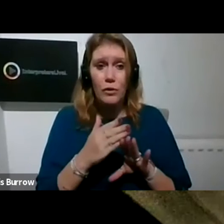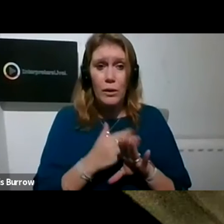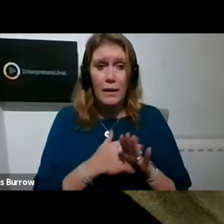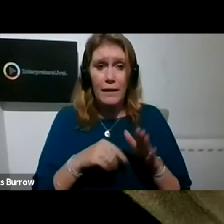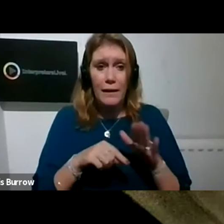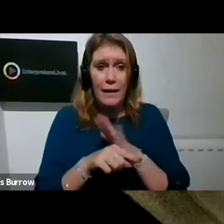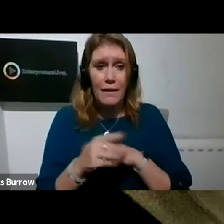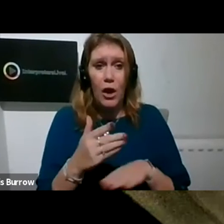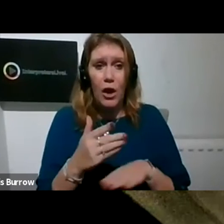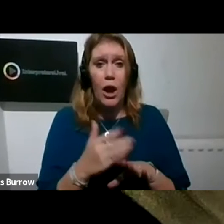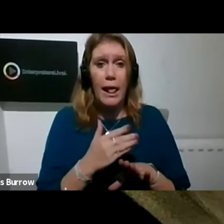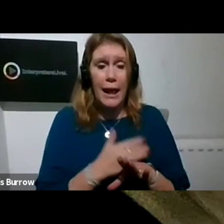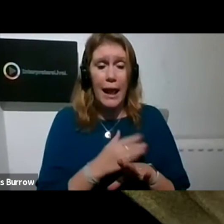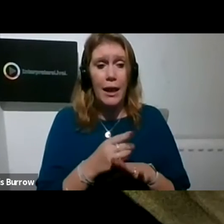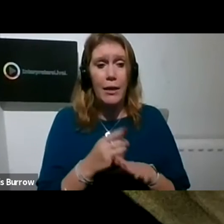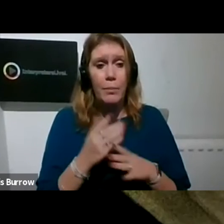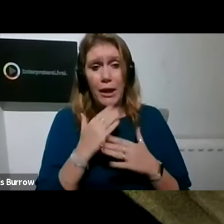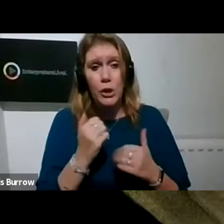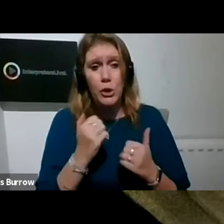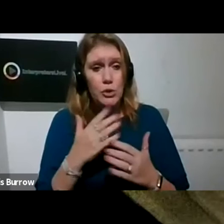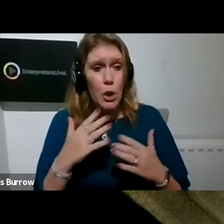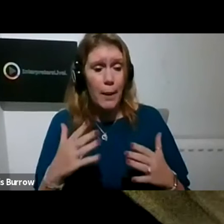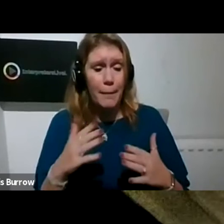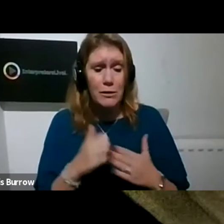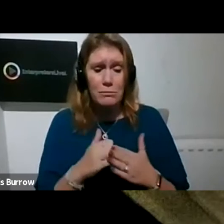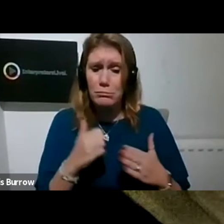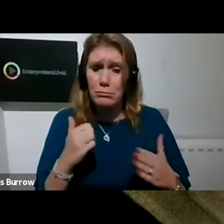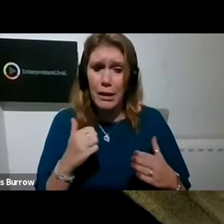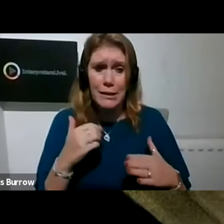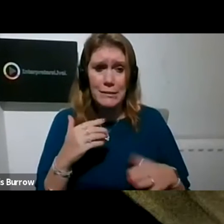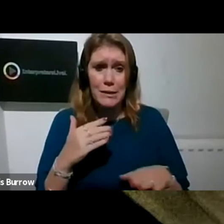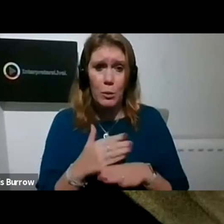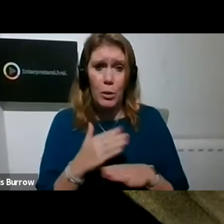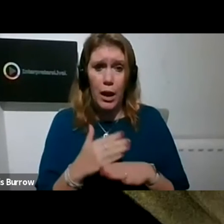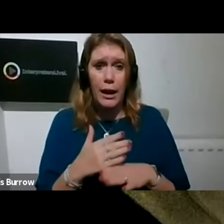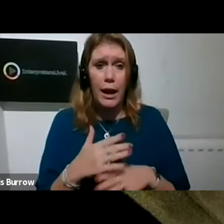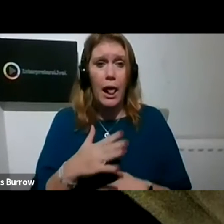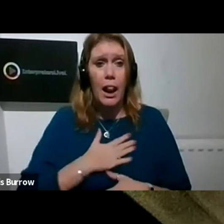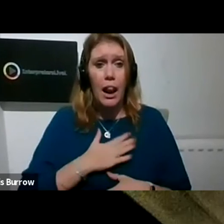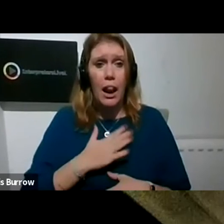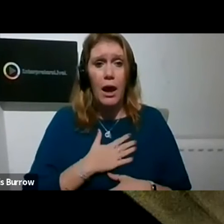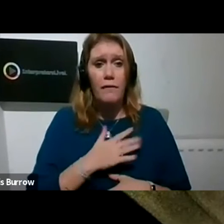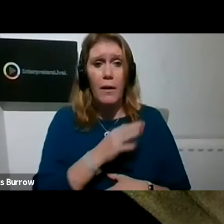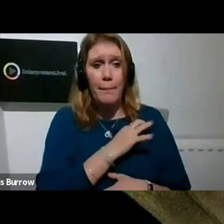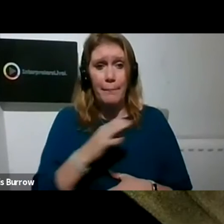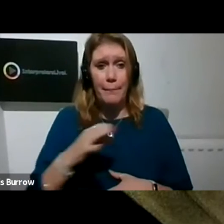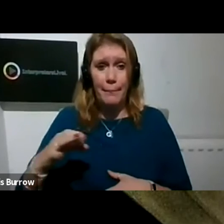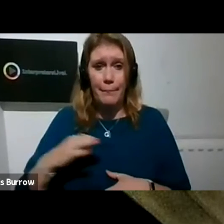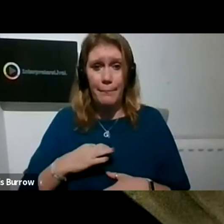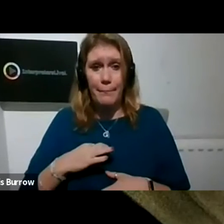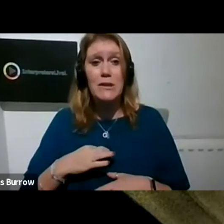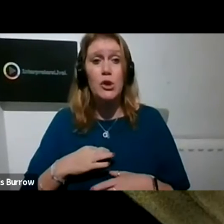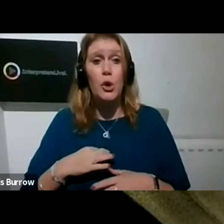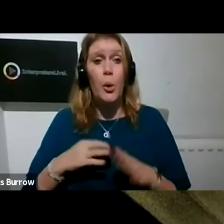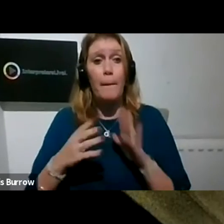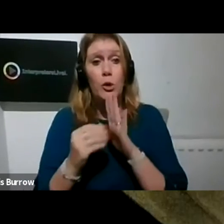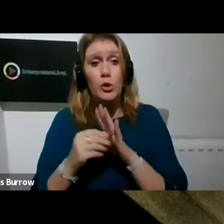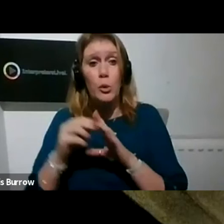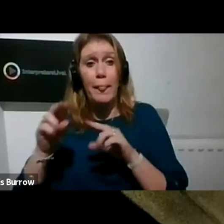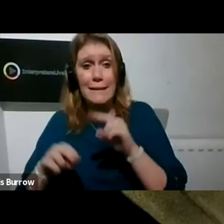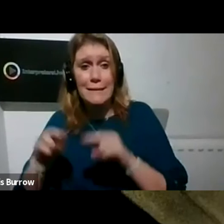so much. A terrific piece of work. Loved Ju's comment of medical model in the assessment and social model in the chorus.